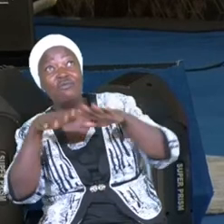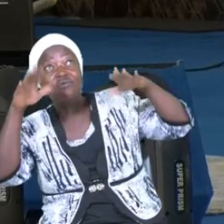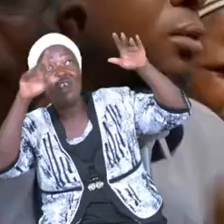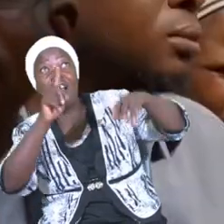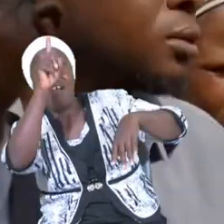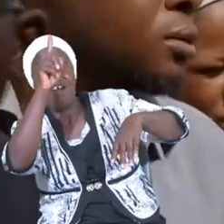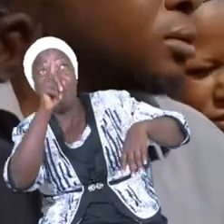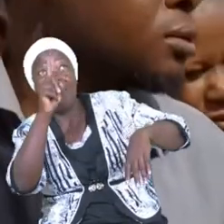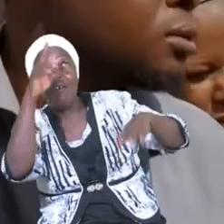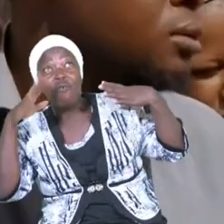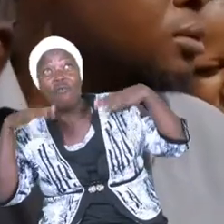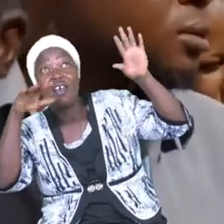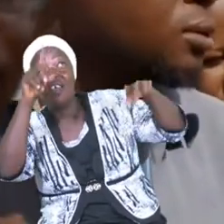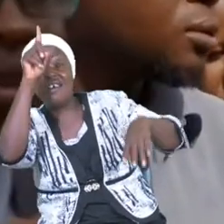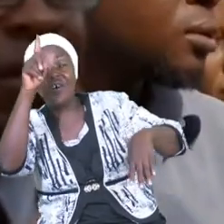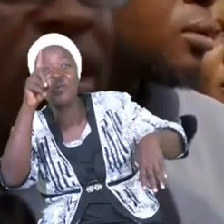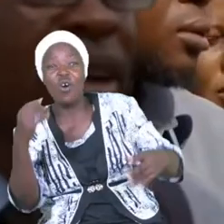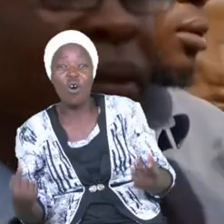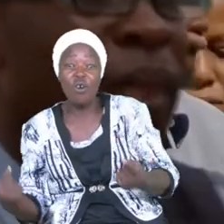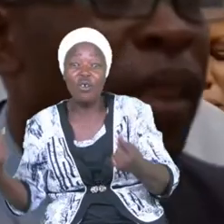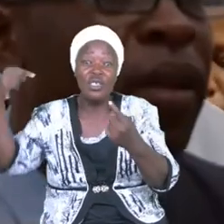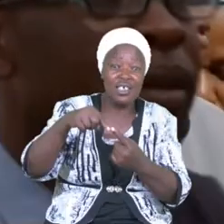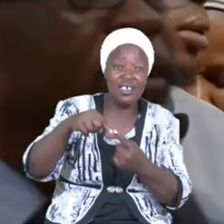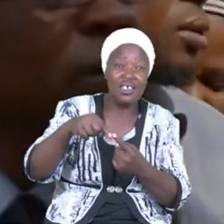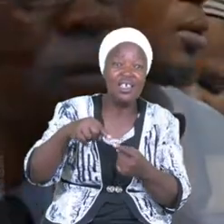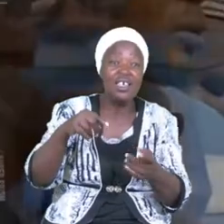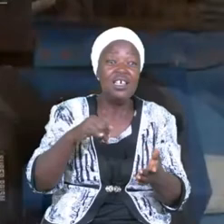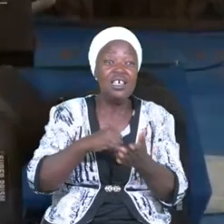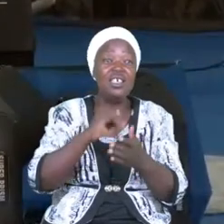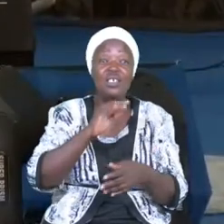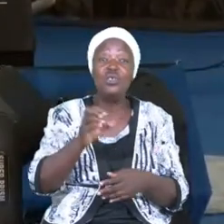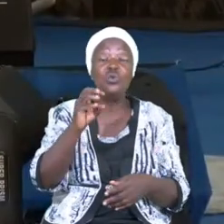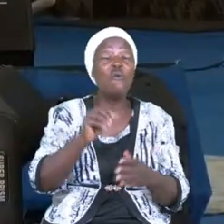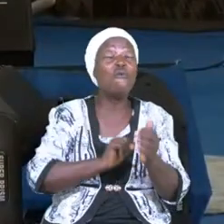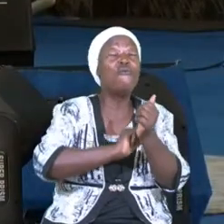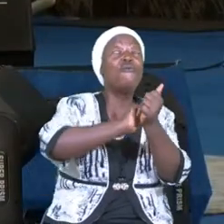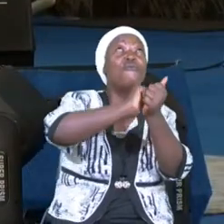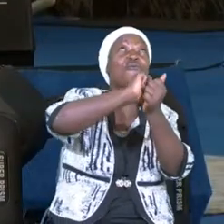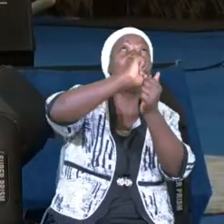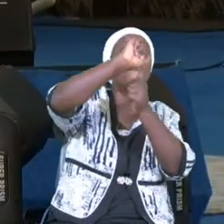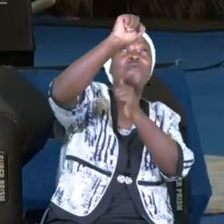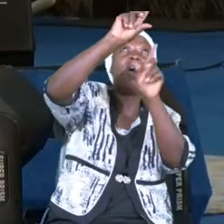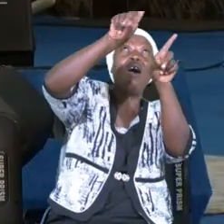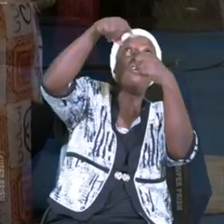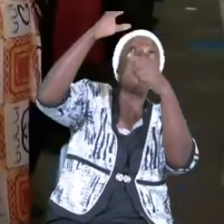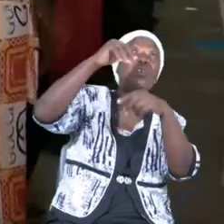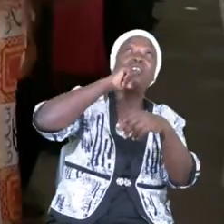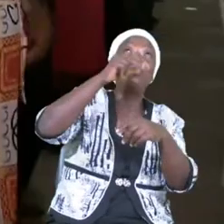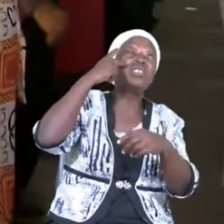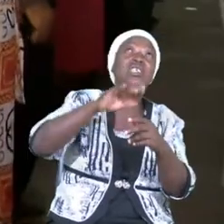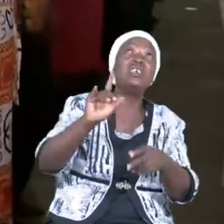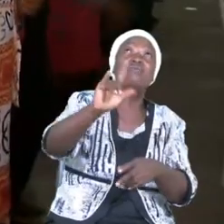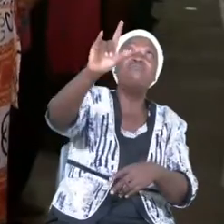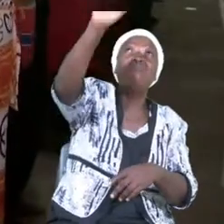soaring up, until it's so far gone, we cannot see the aeroplane anymore. I see